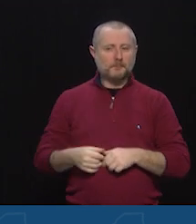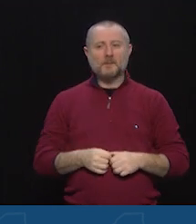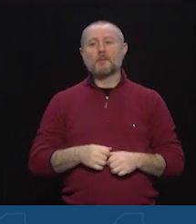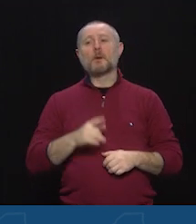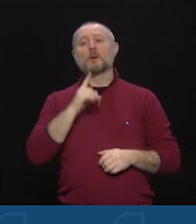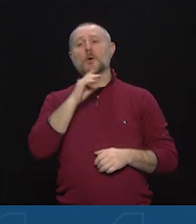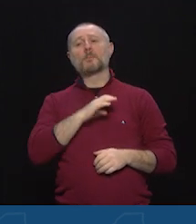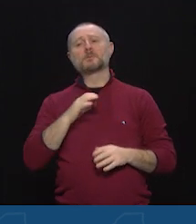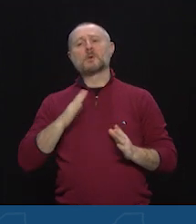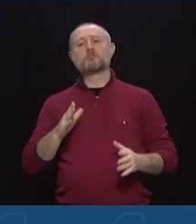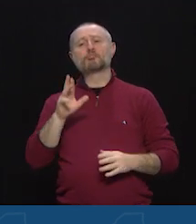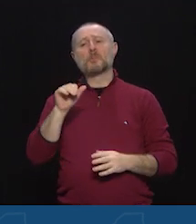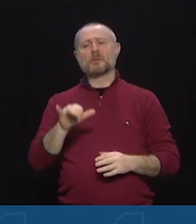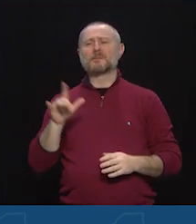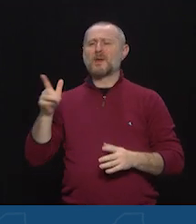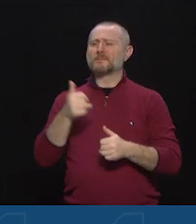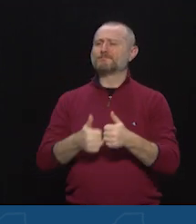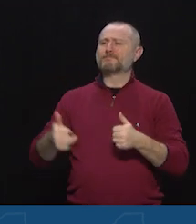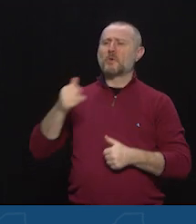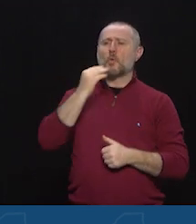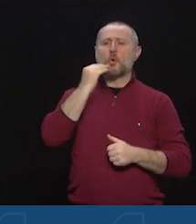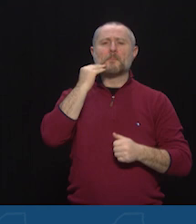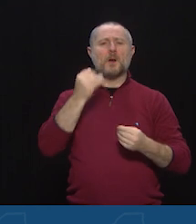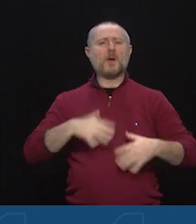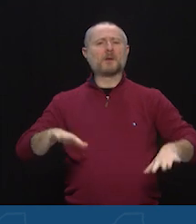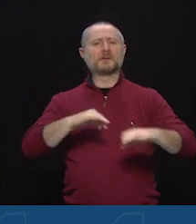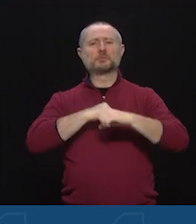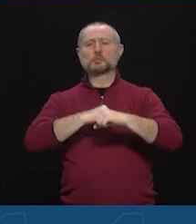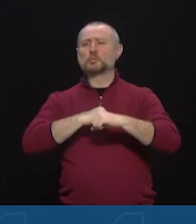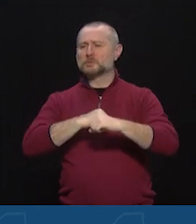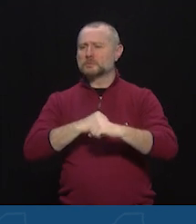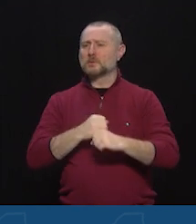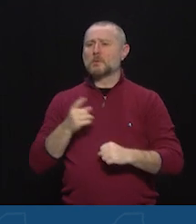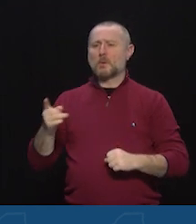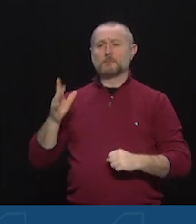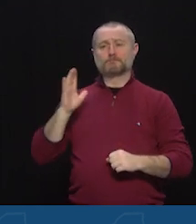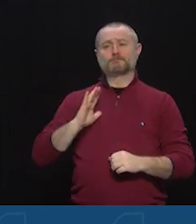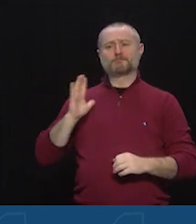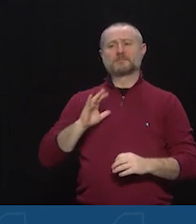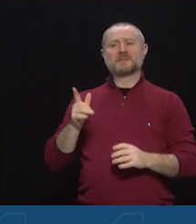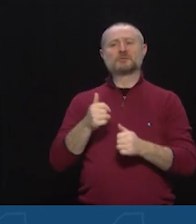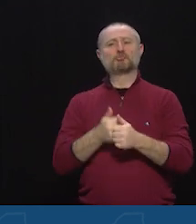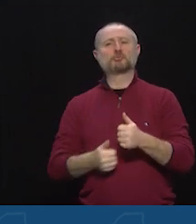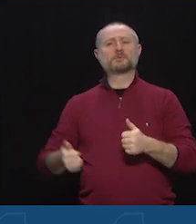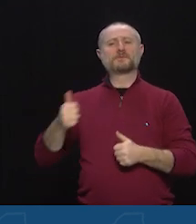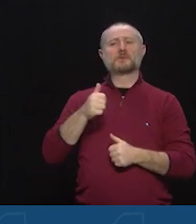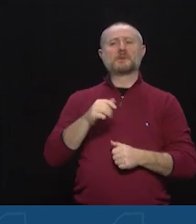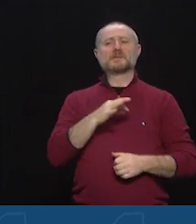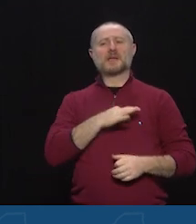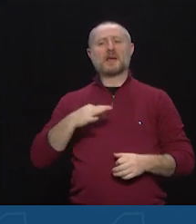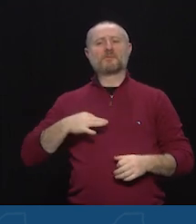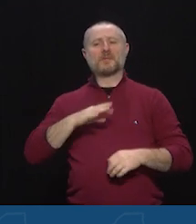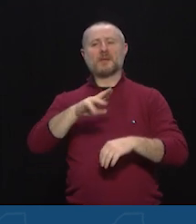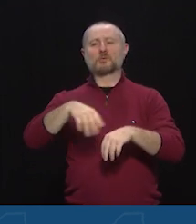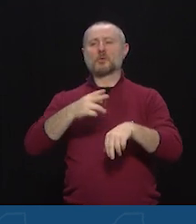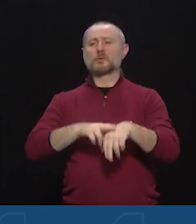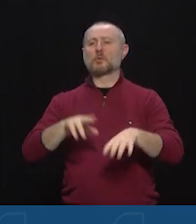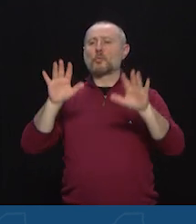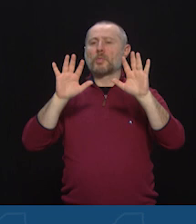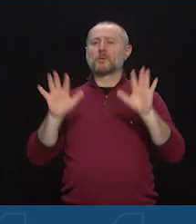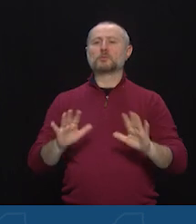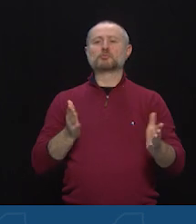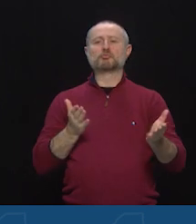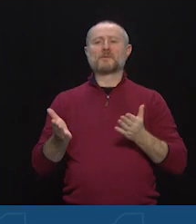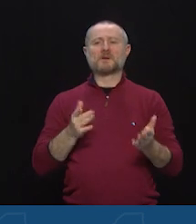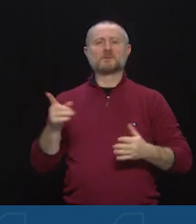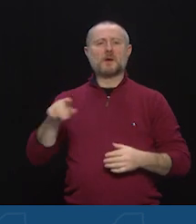Commissioner of Homeland Security and Emergency Services, was once the chief of staff of the National Weather Service in Washington. So she gets very excited